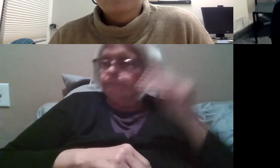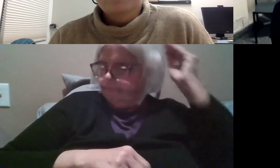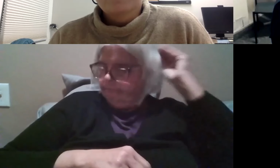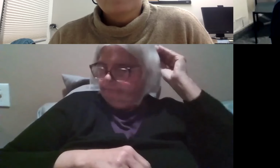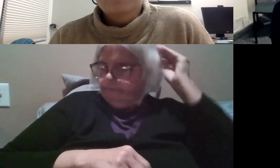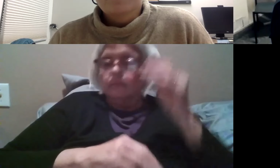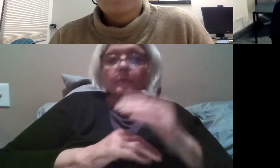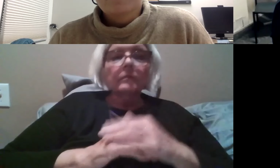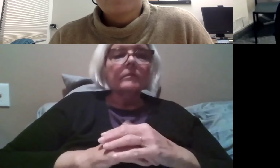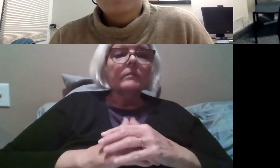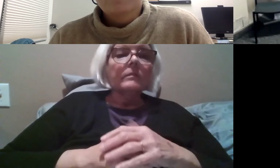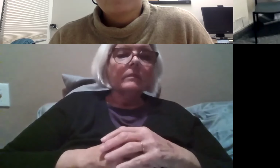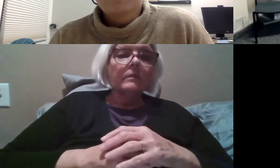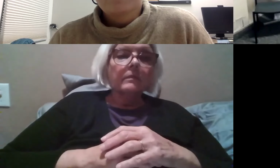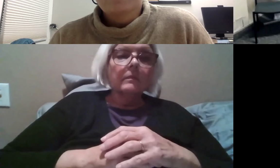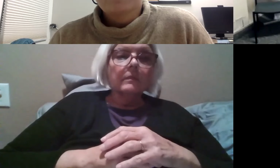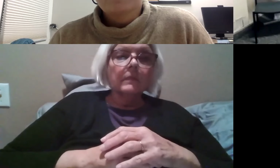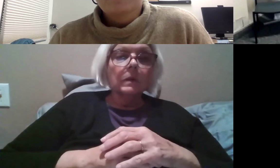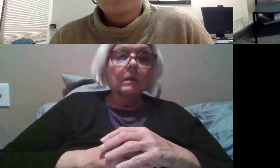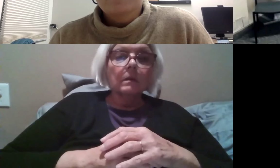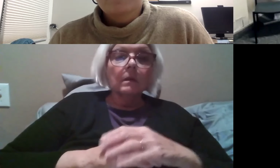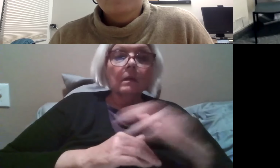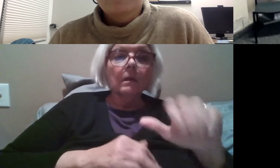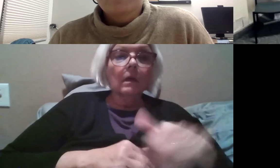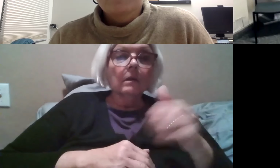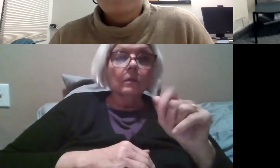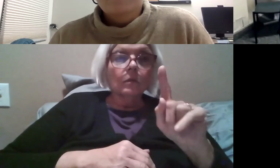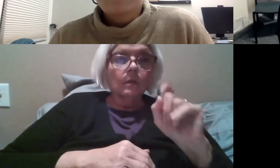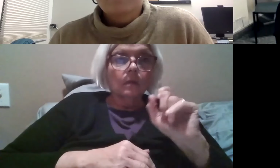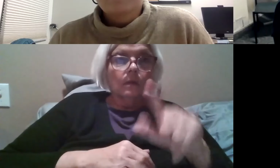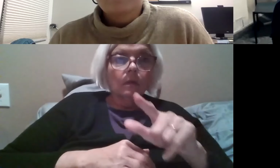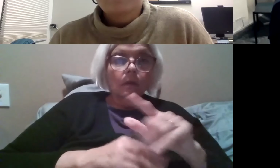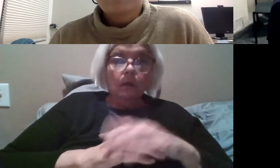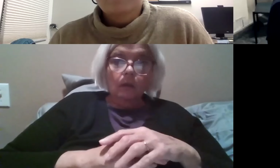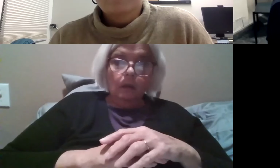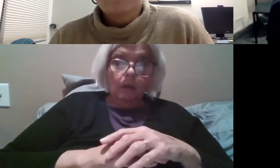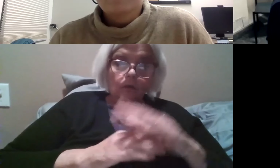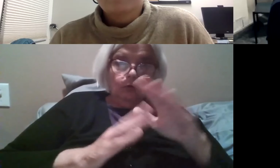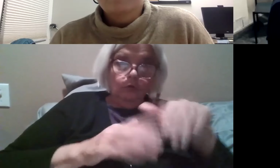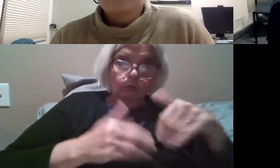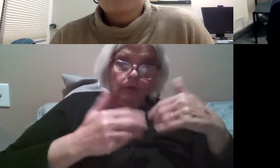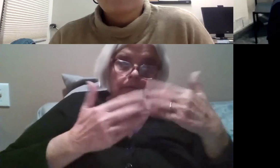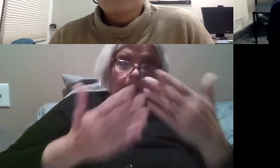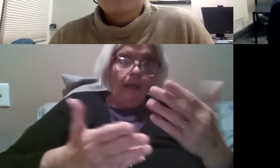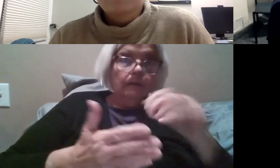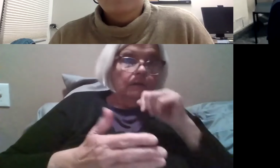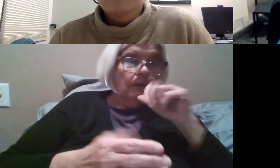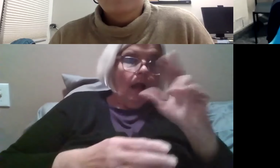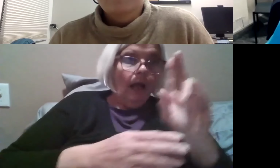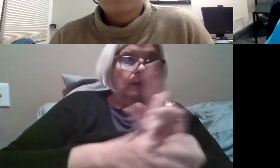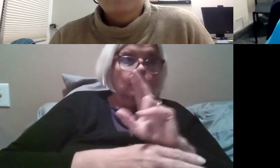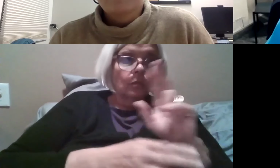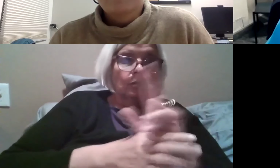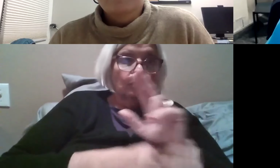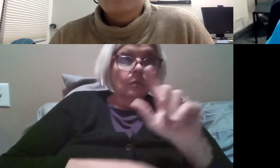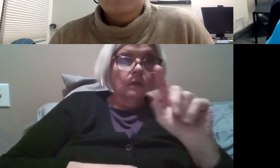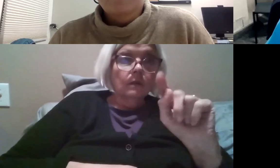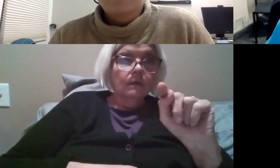Here's a great question. Do you recommend holding off on Tylenol for kids until after 24 hours?